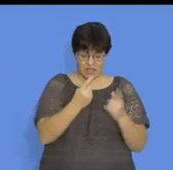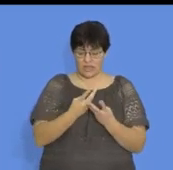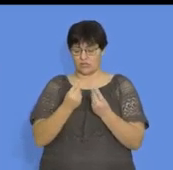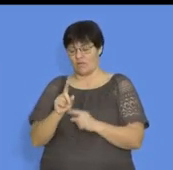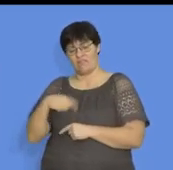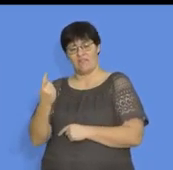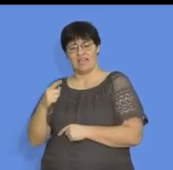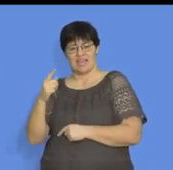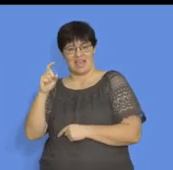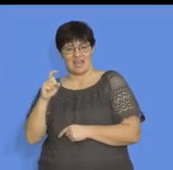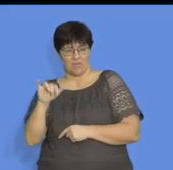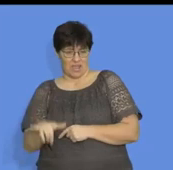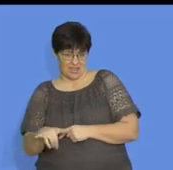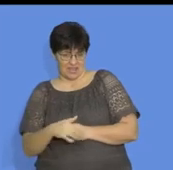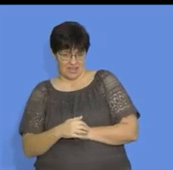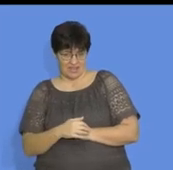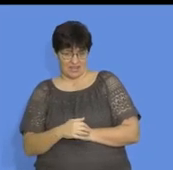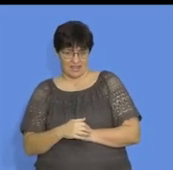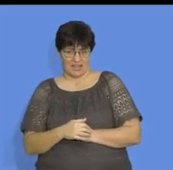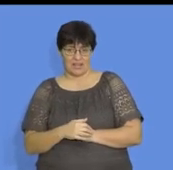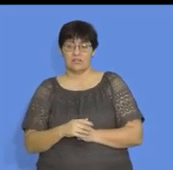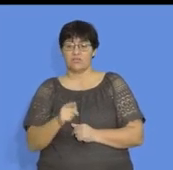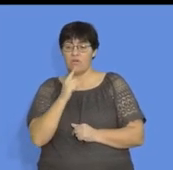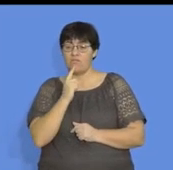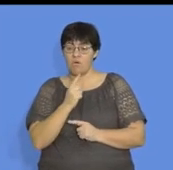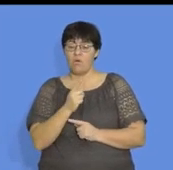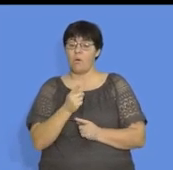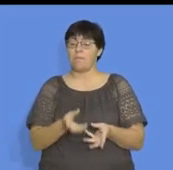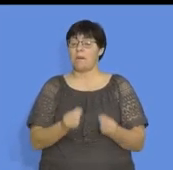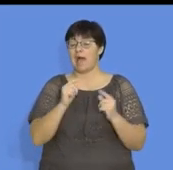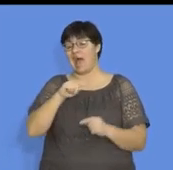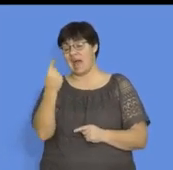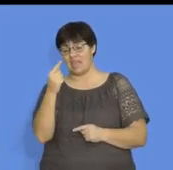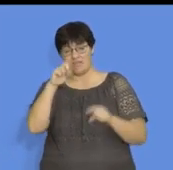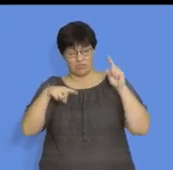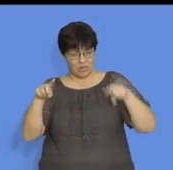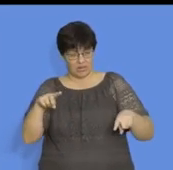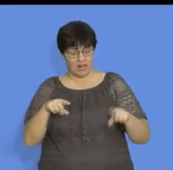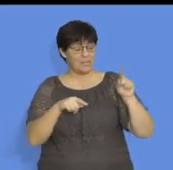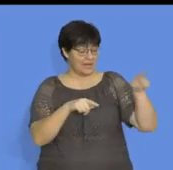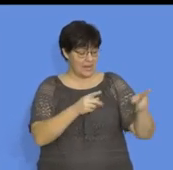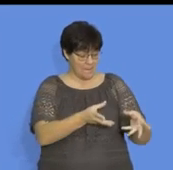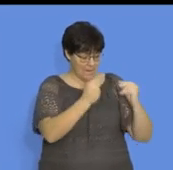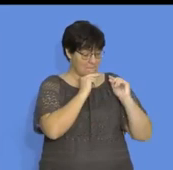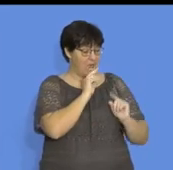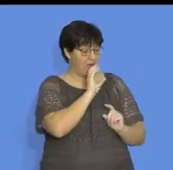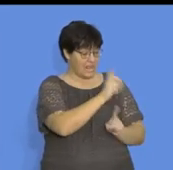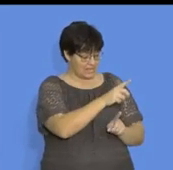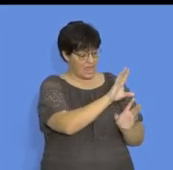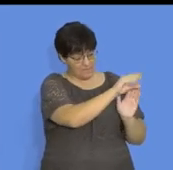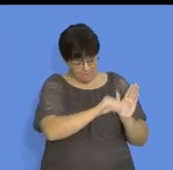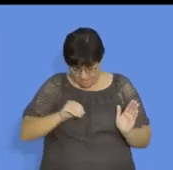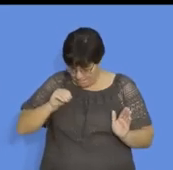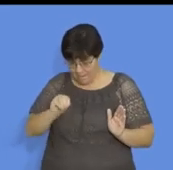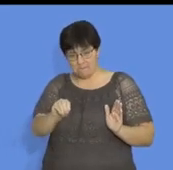about. At the end, for you to find the other variable, you will substitute the result you